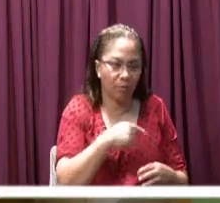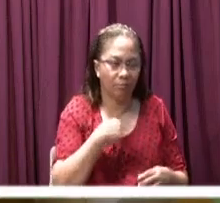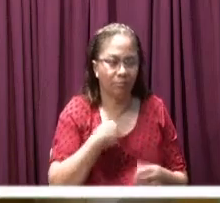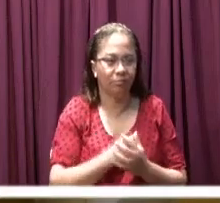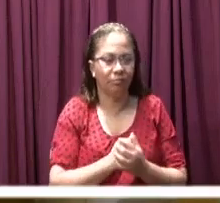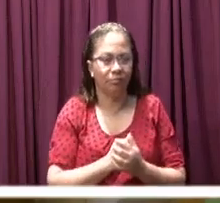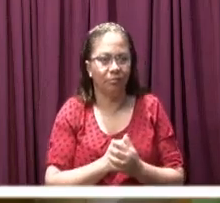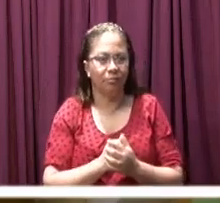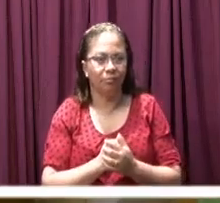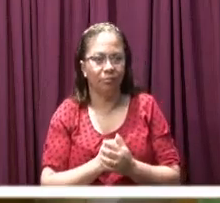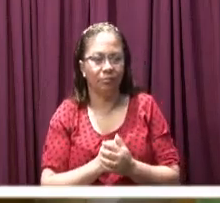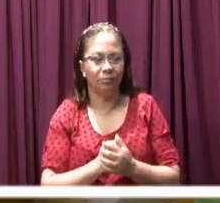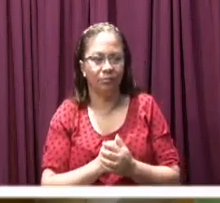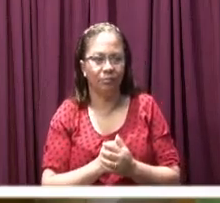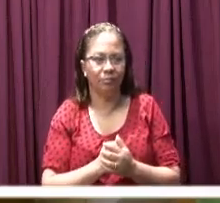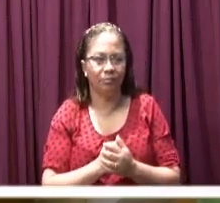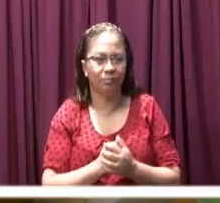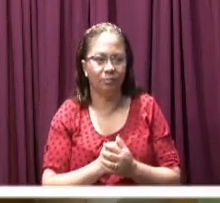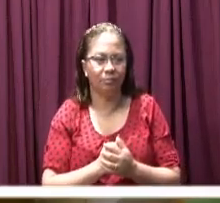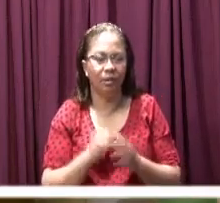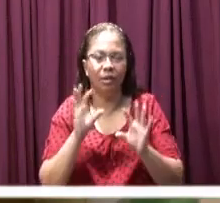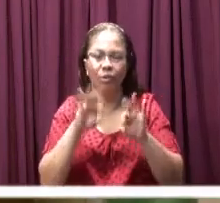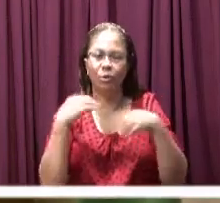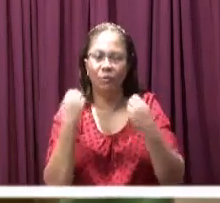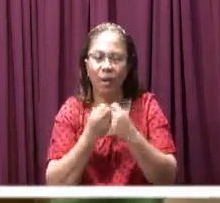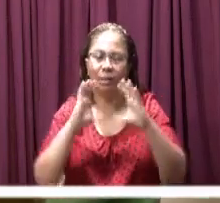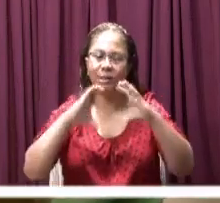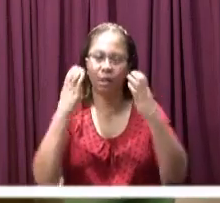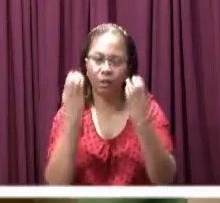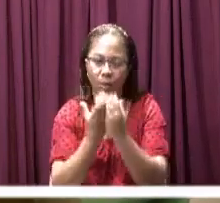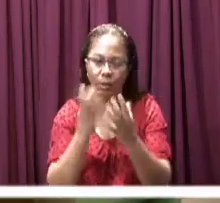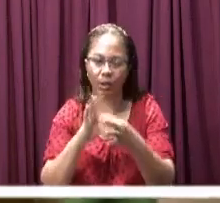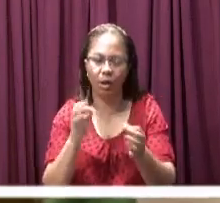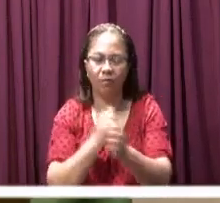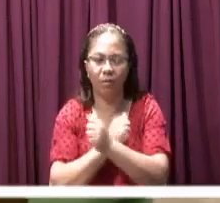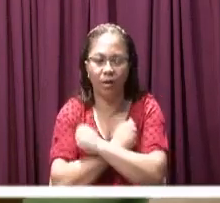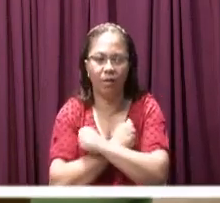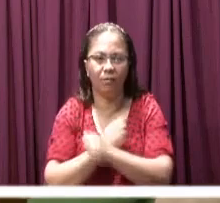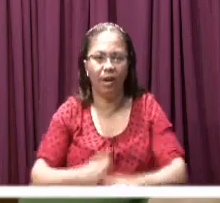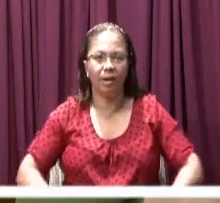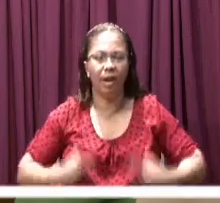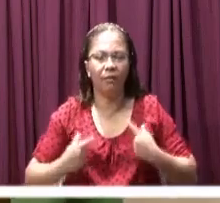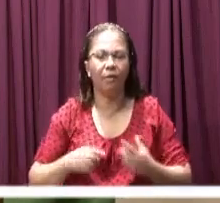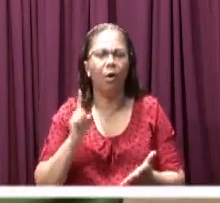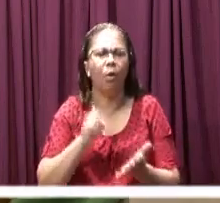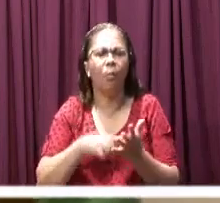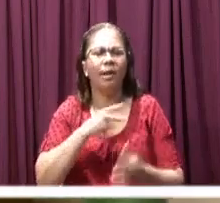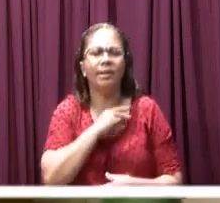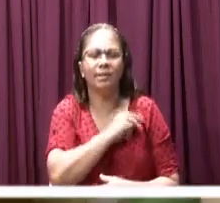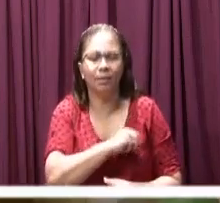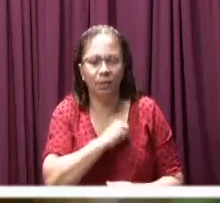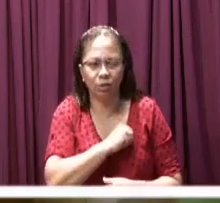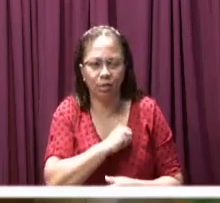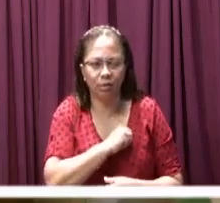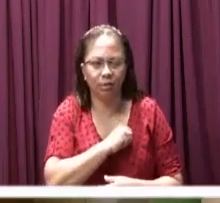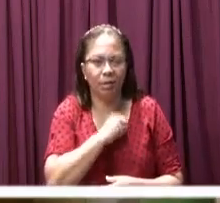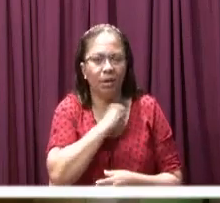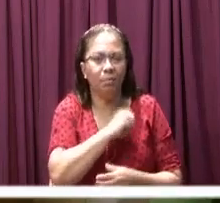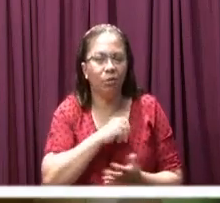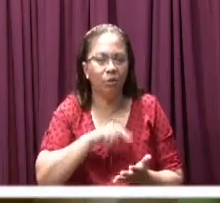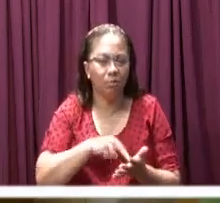family is a community of life and love. And what's the mission? The mission is to help everyone